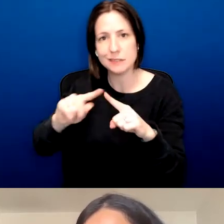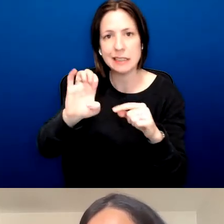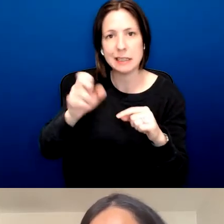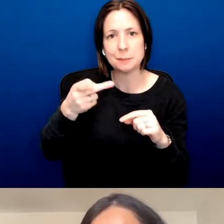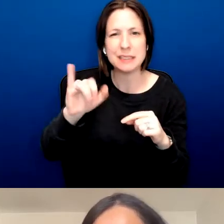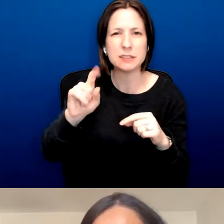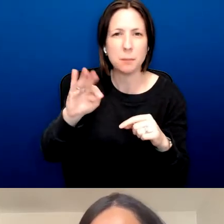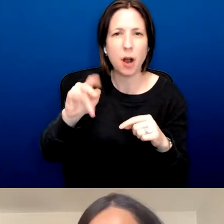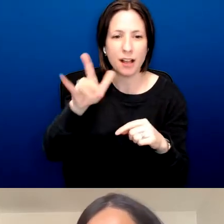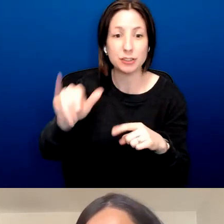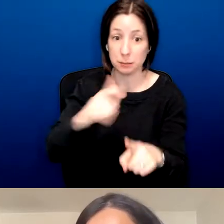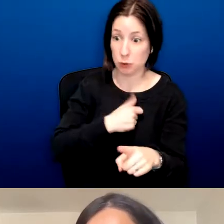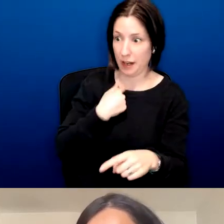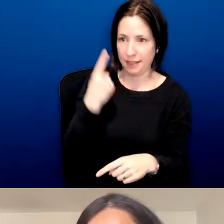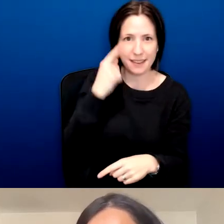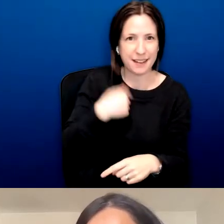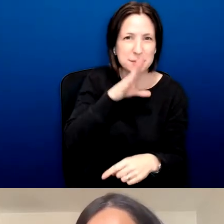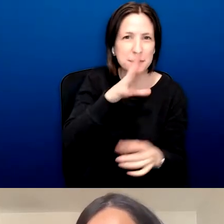I think I'm speaking very fast.